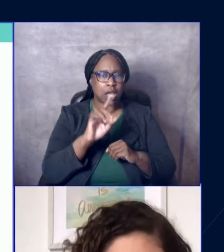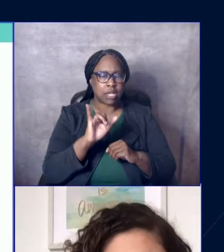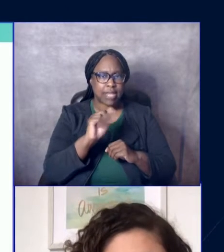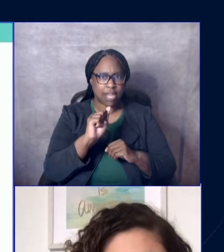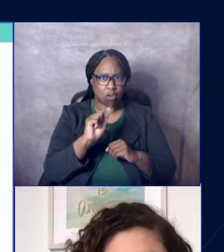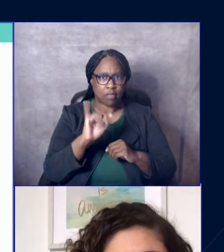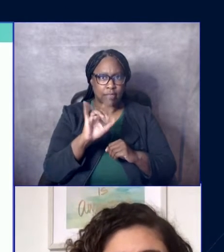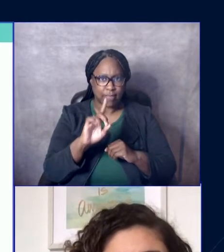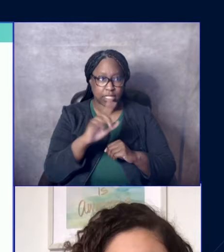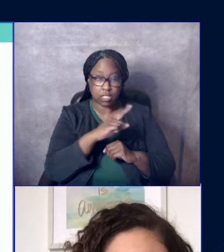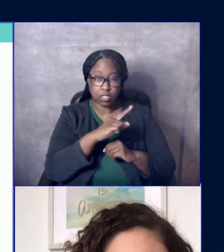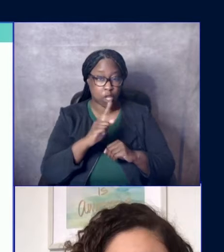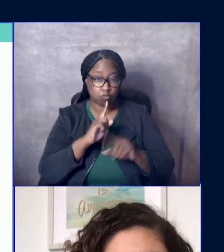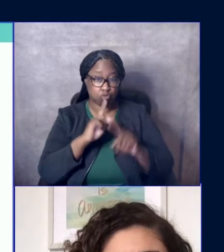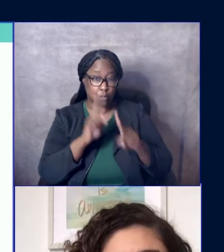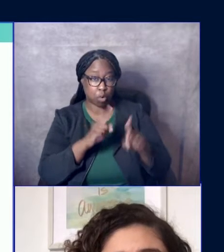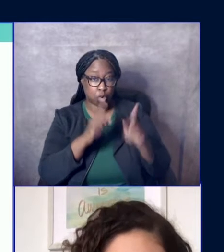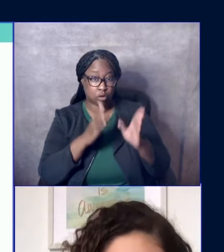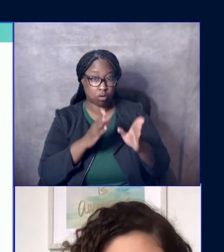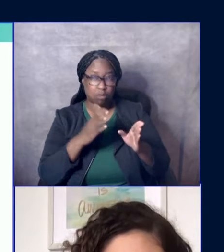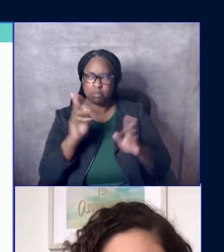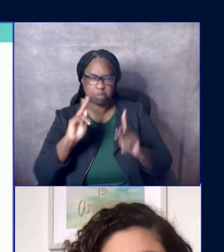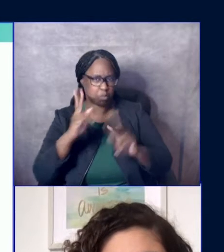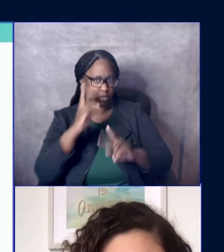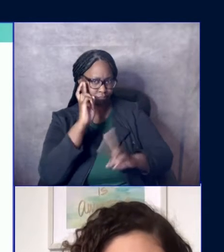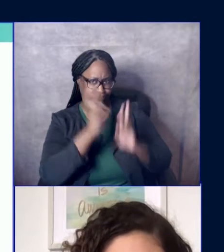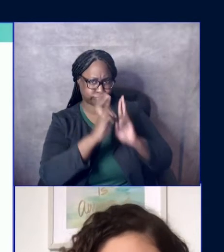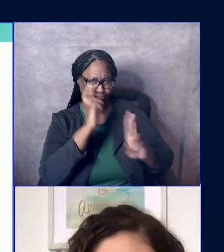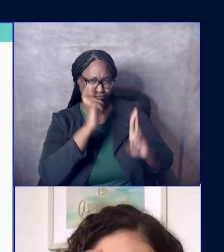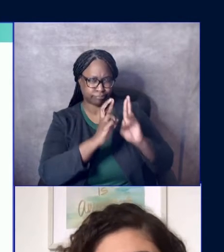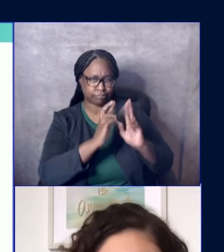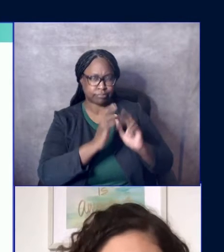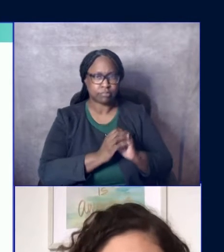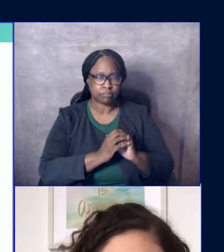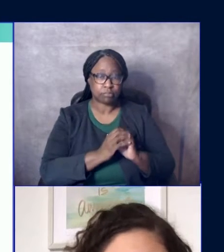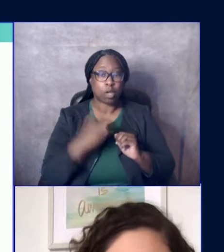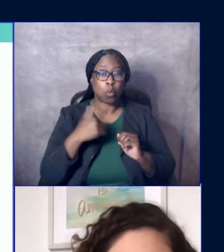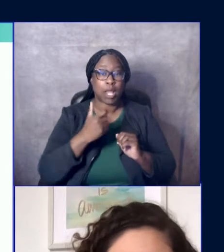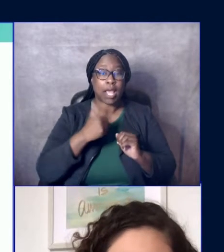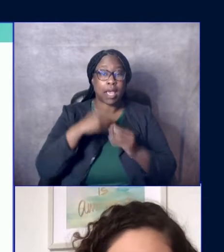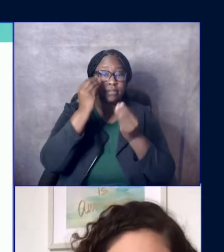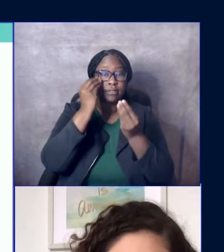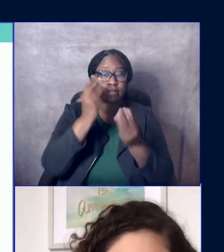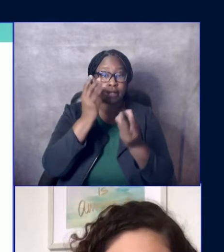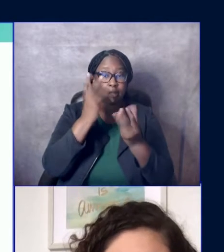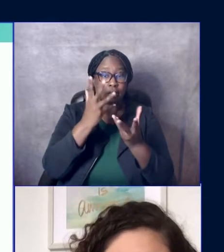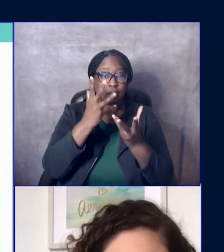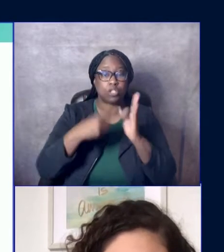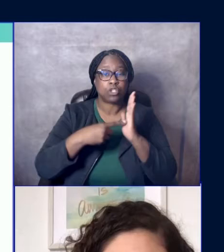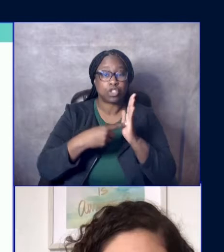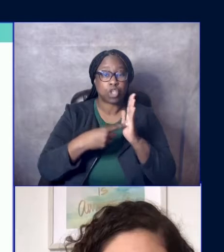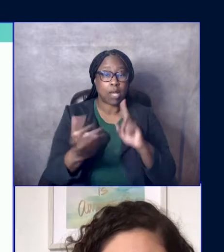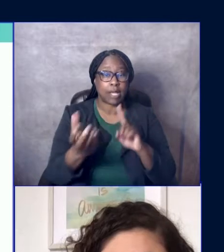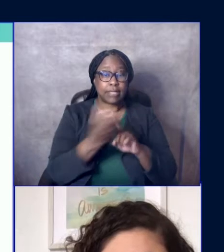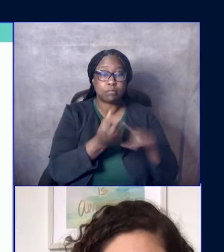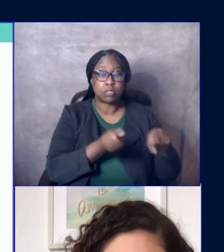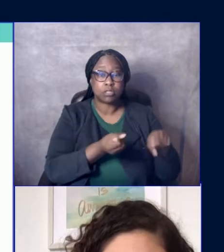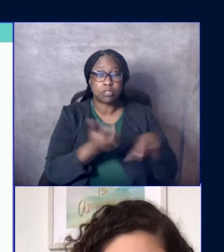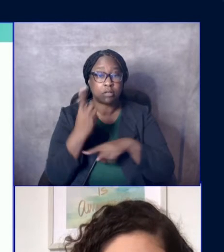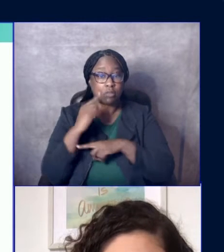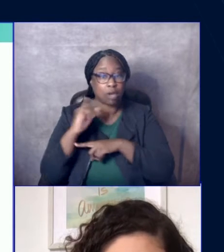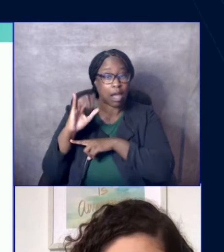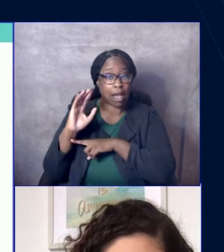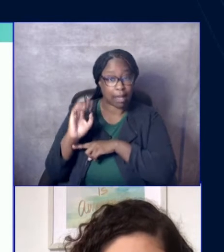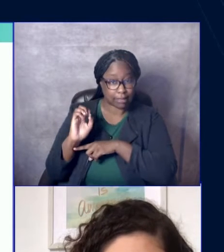reporter. Our partners at Make the Road New York had data that showed the deportation force of ICE had access to the information of